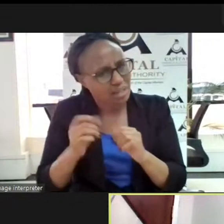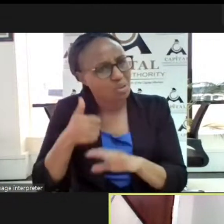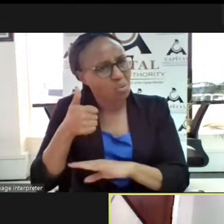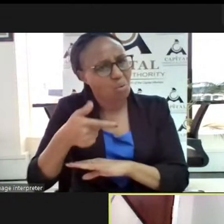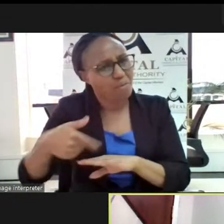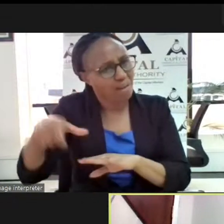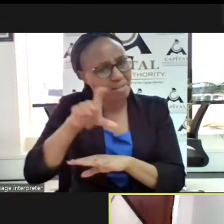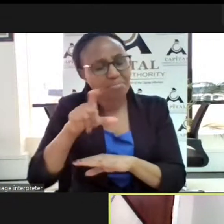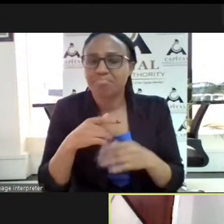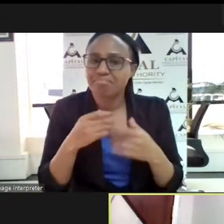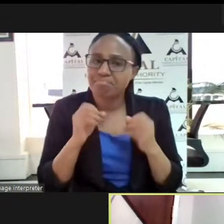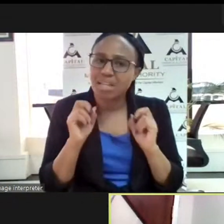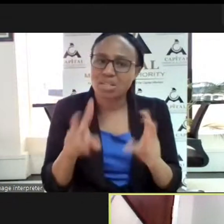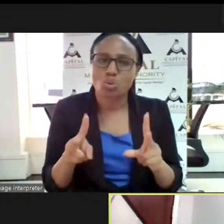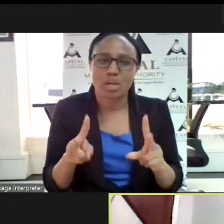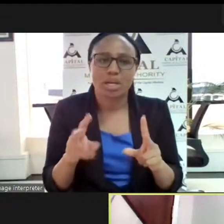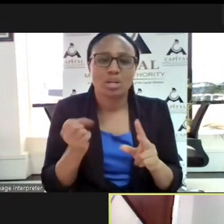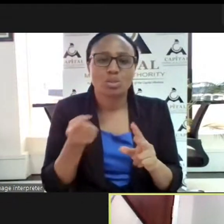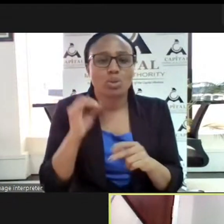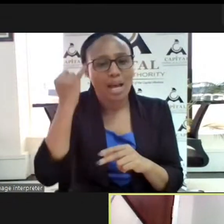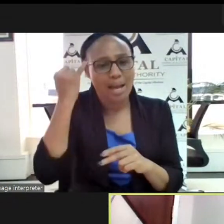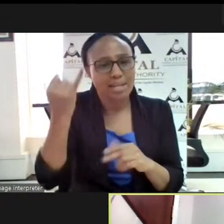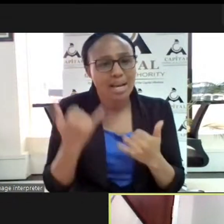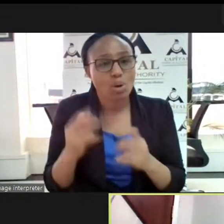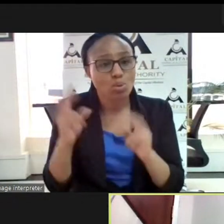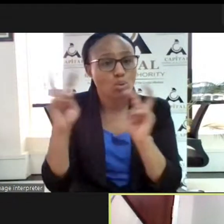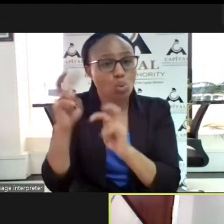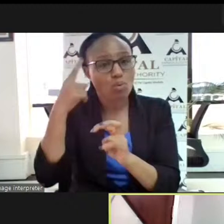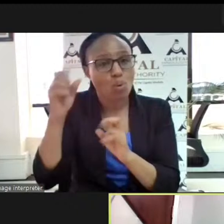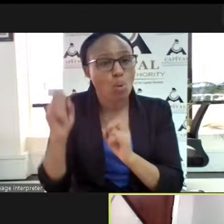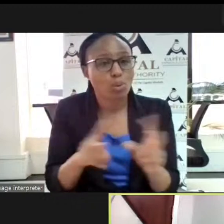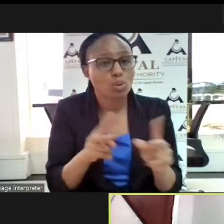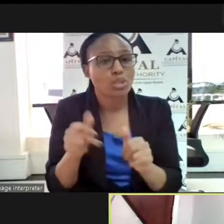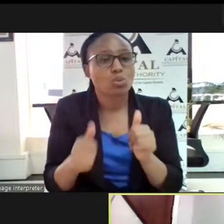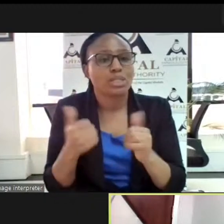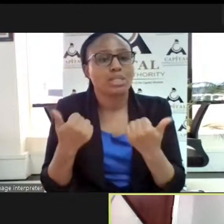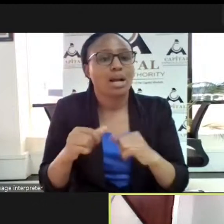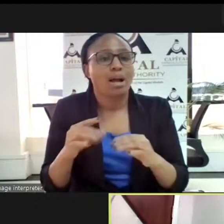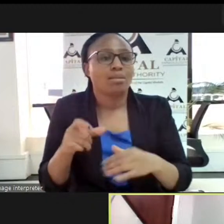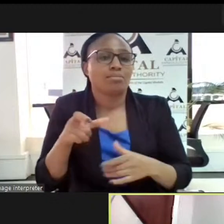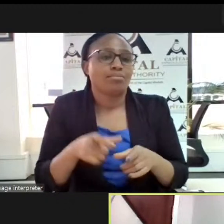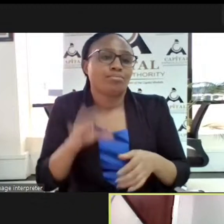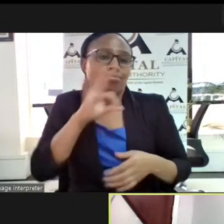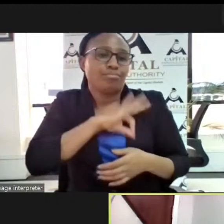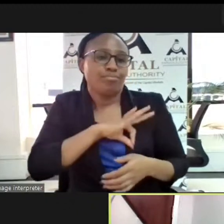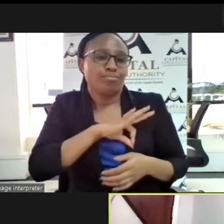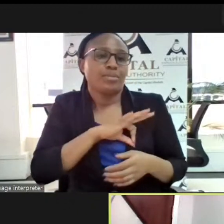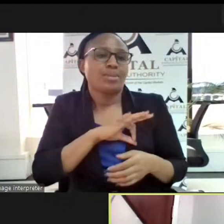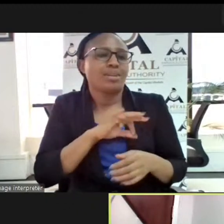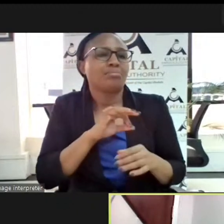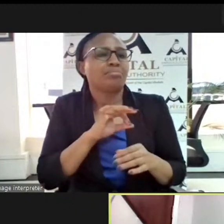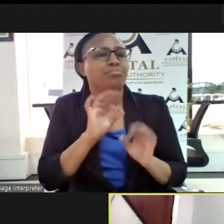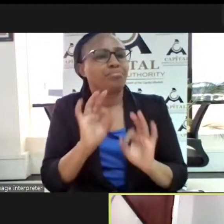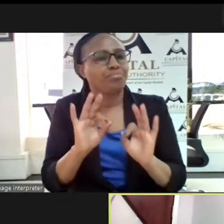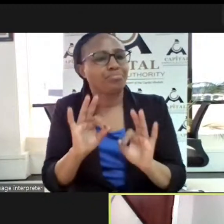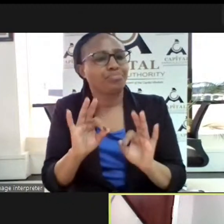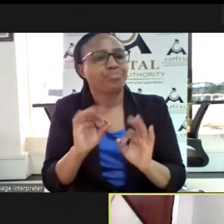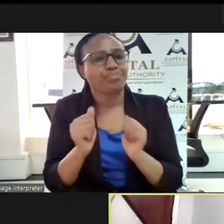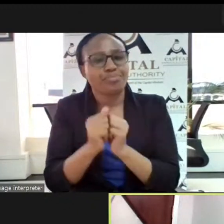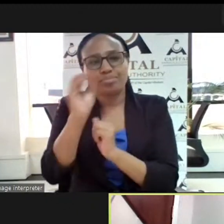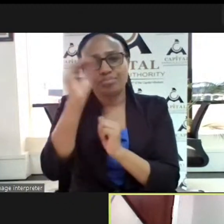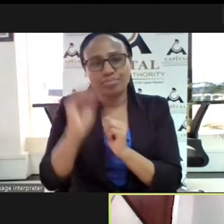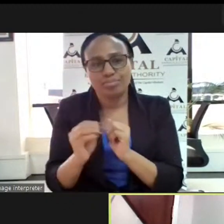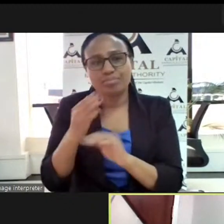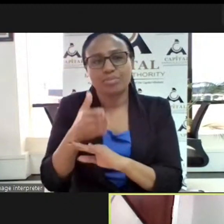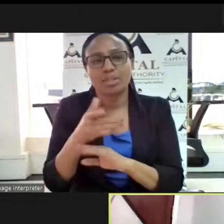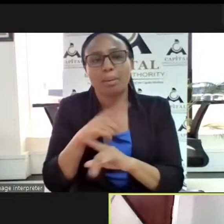okay. And so the idea then is to look for what opportunities can give you a good return. 10% is great, but